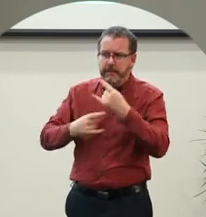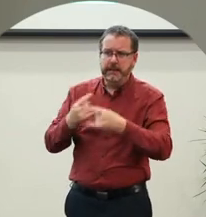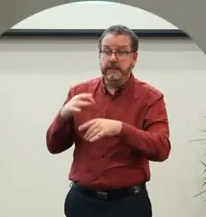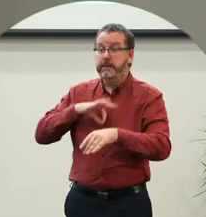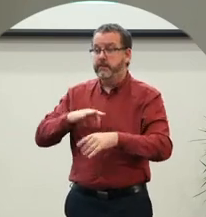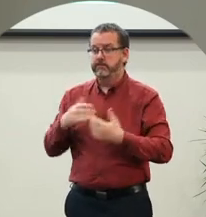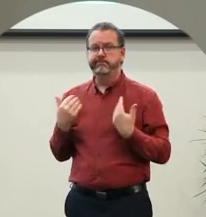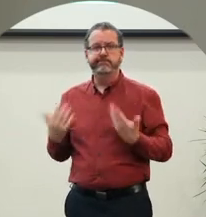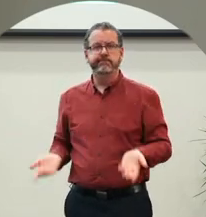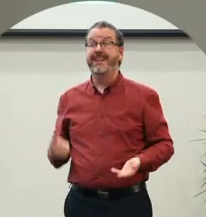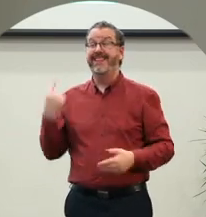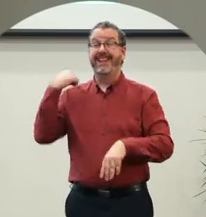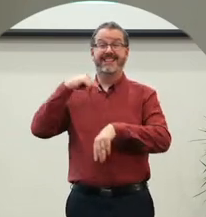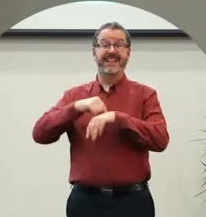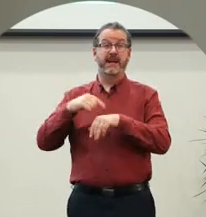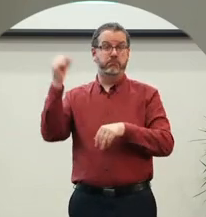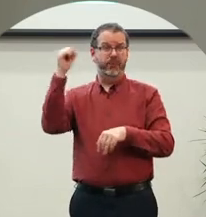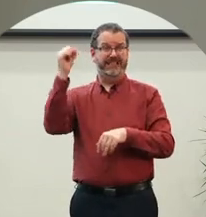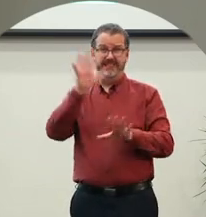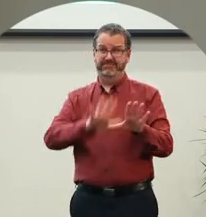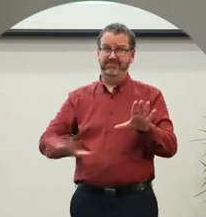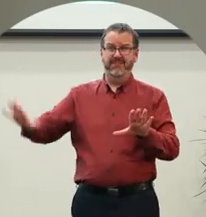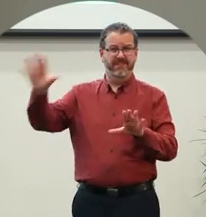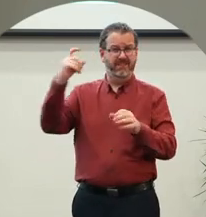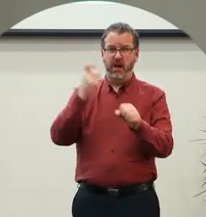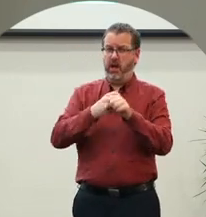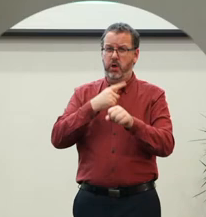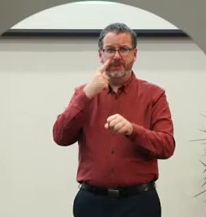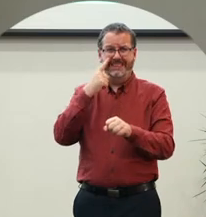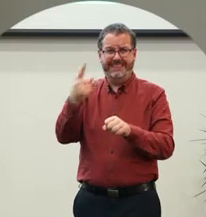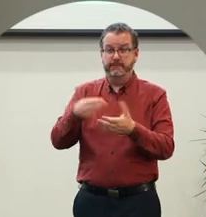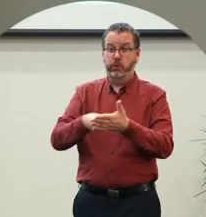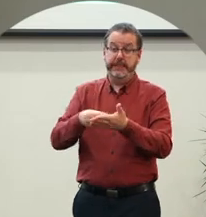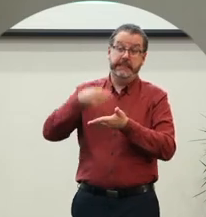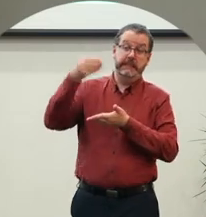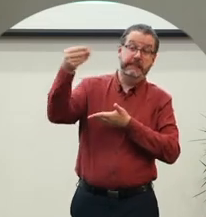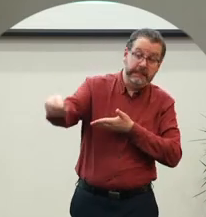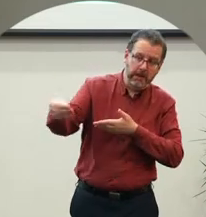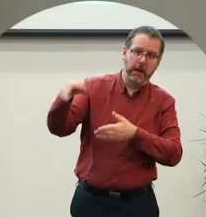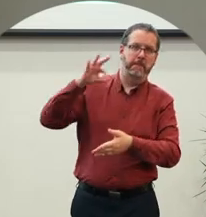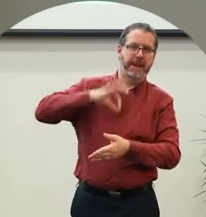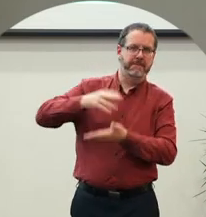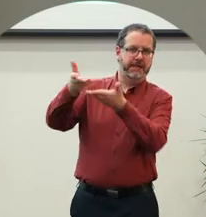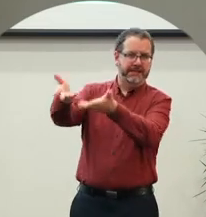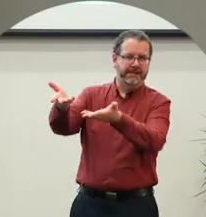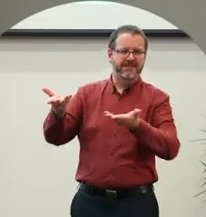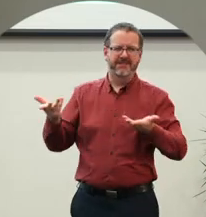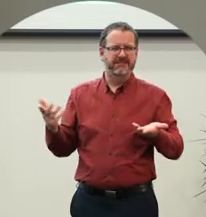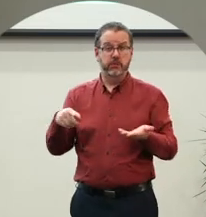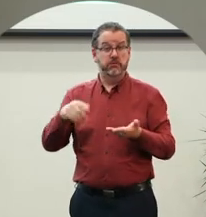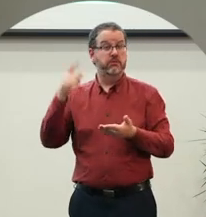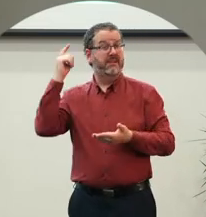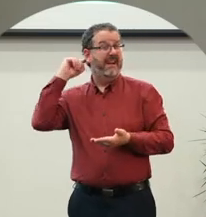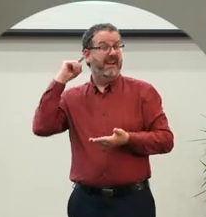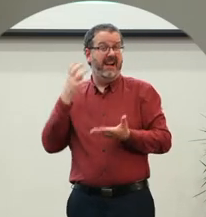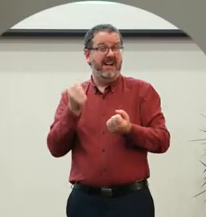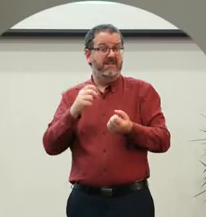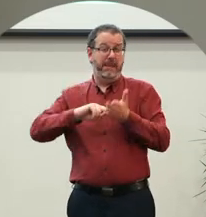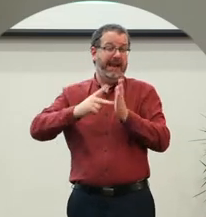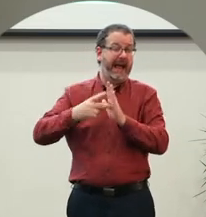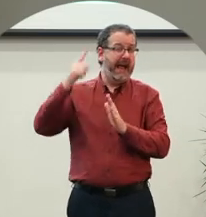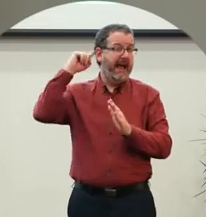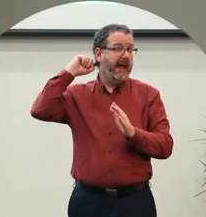was Britain at the time. Was there any other structure or plan in place for what she was doing at that point?